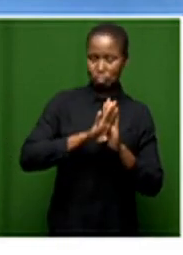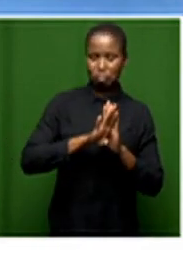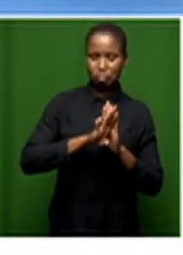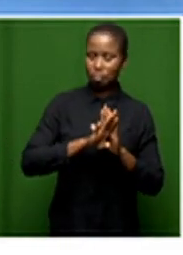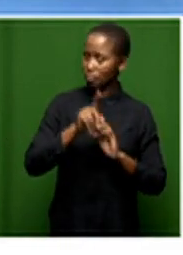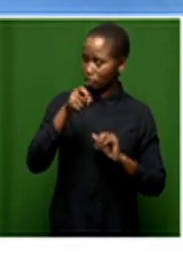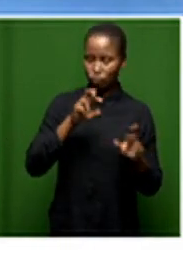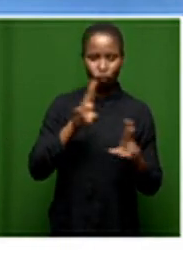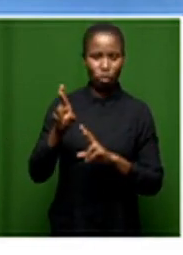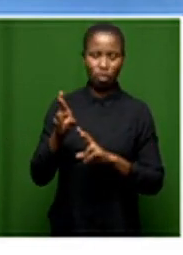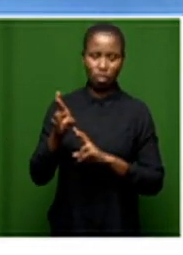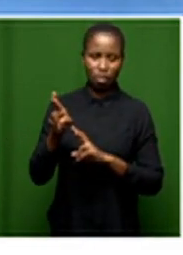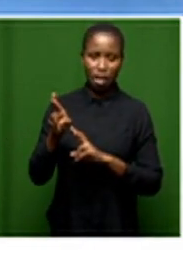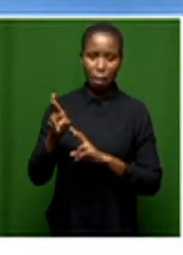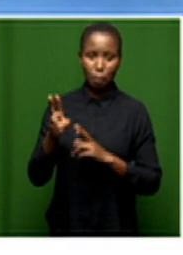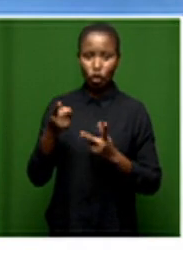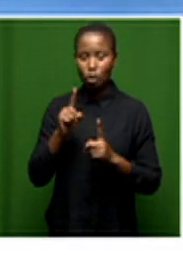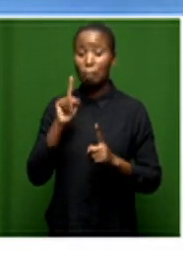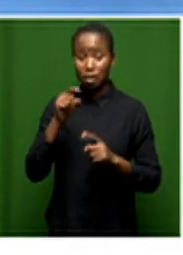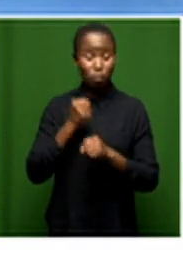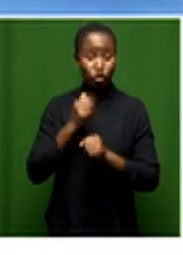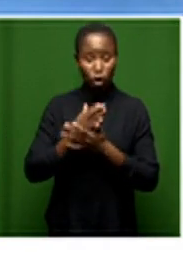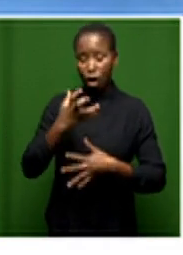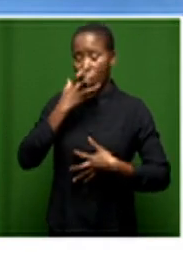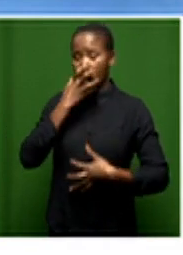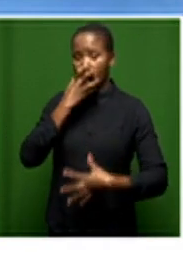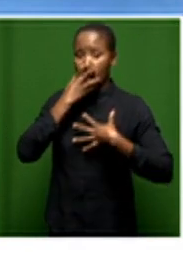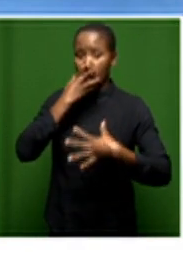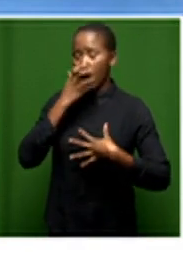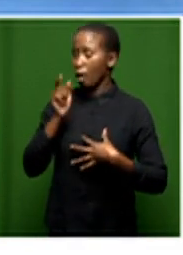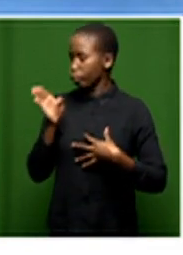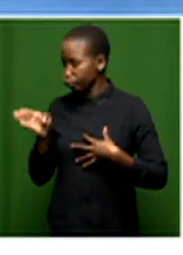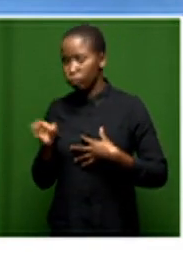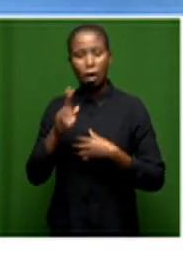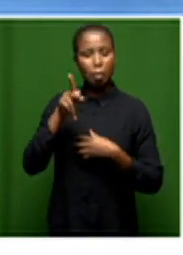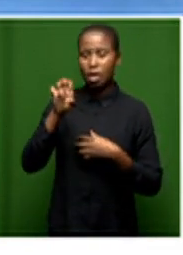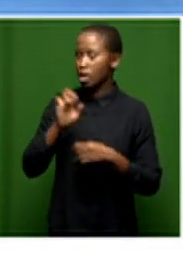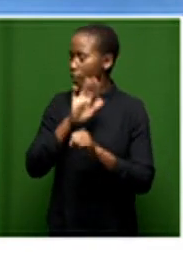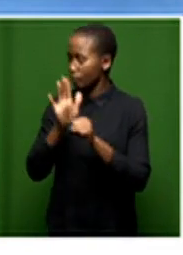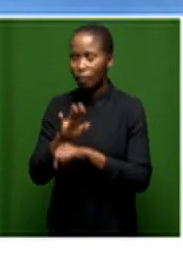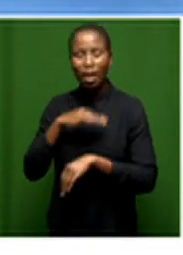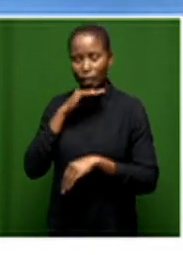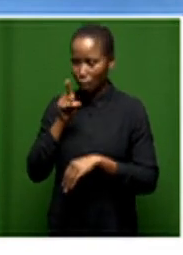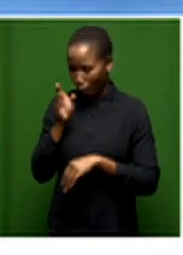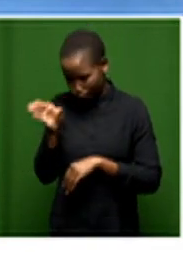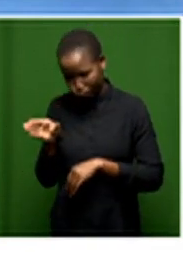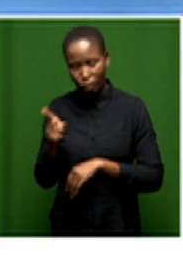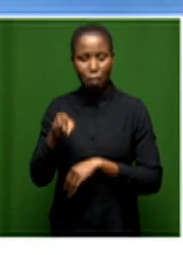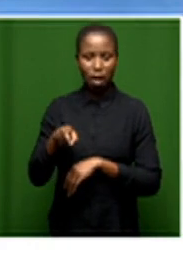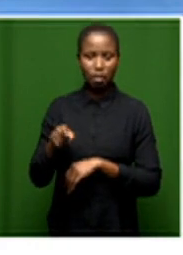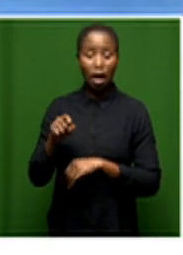We can't be in positions where we run out of oxygen or our healthcare workers are fatigued or don't have enough PPE. Yeah. So let's plan,